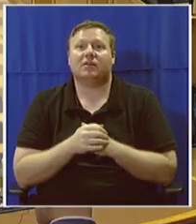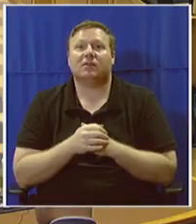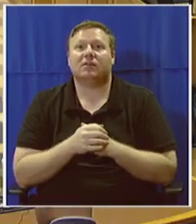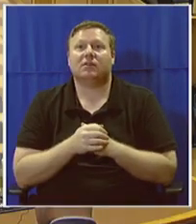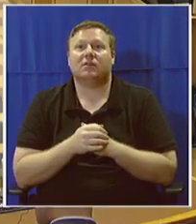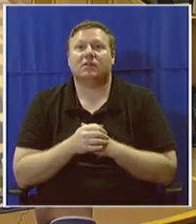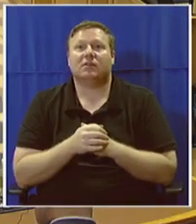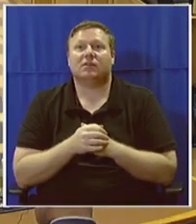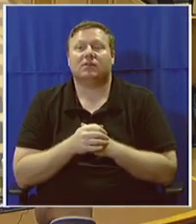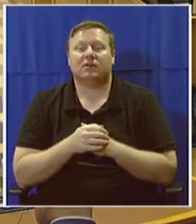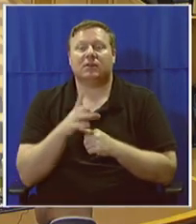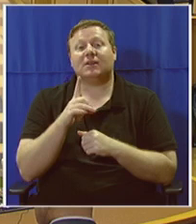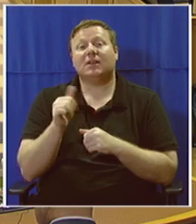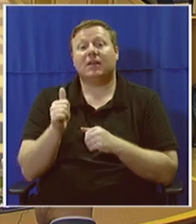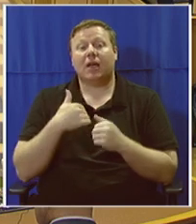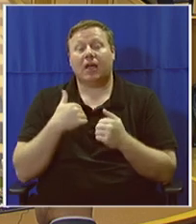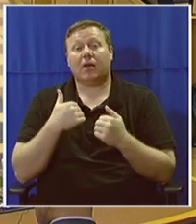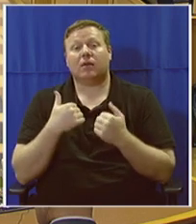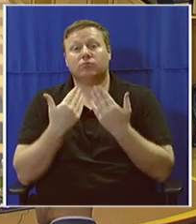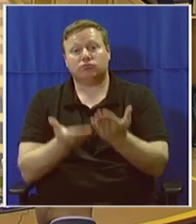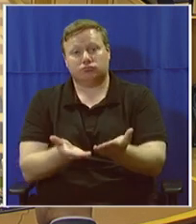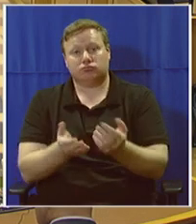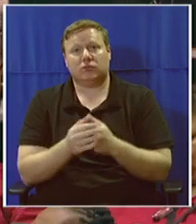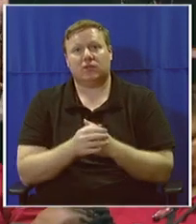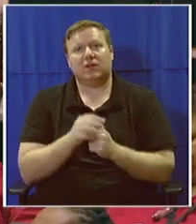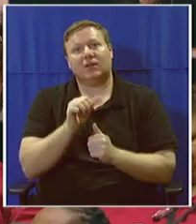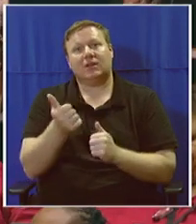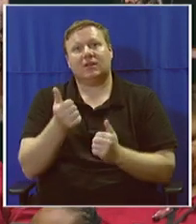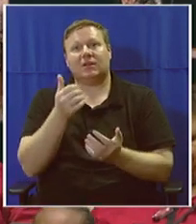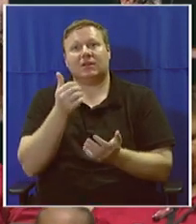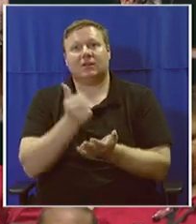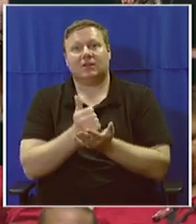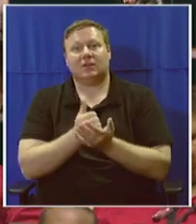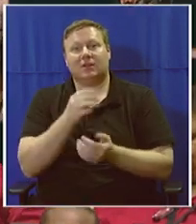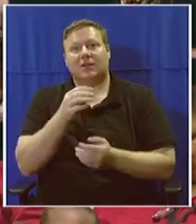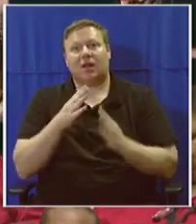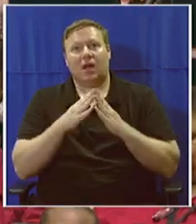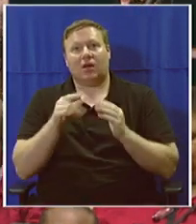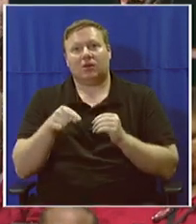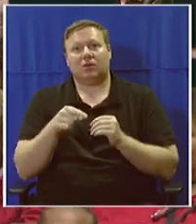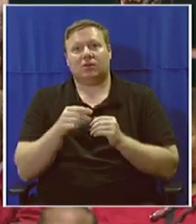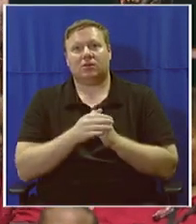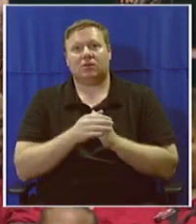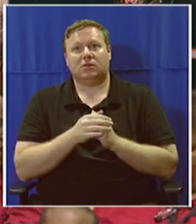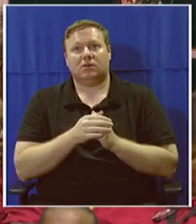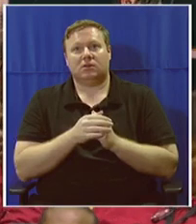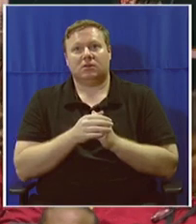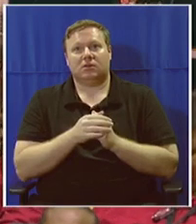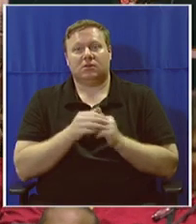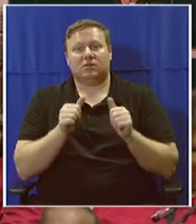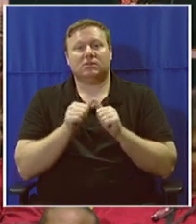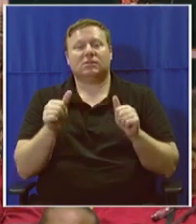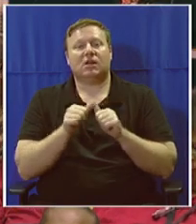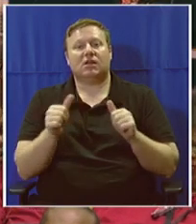I hereby move on behalf of the Democratic Alliance that at its next sitting, this House debates the optimal size and structure of the public service in the